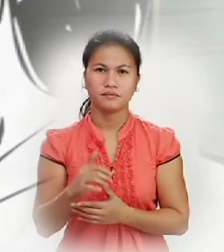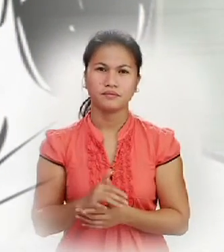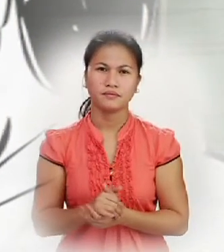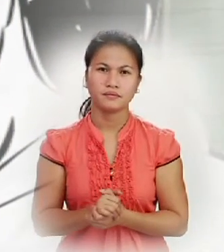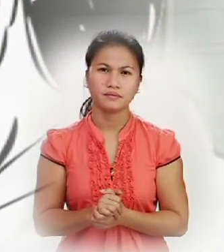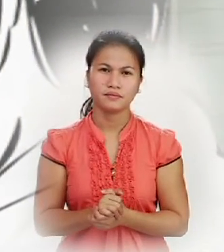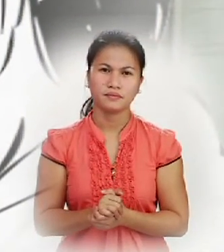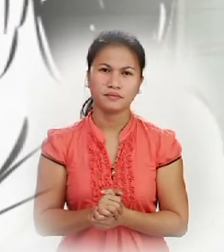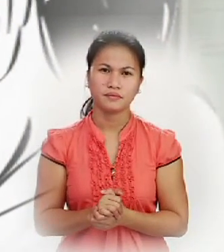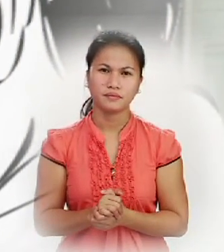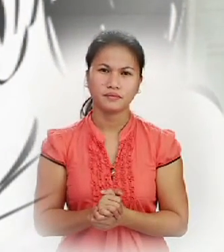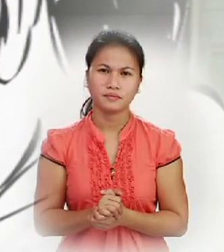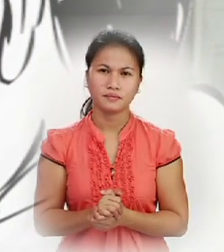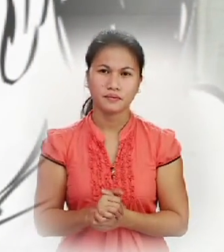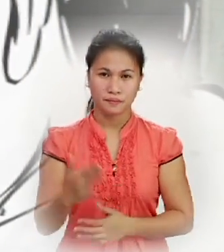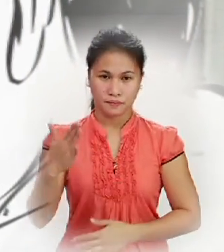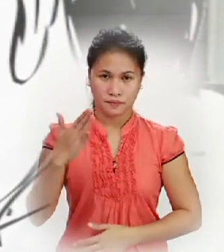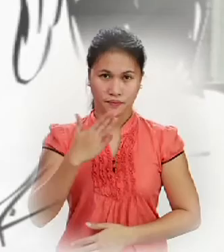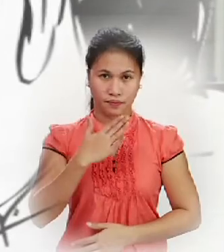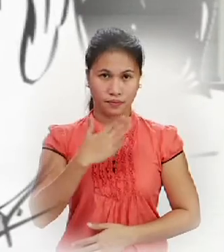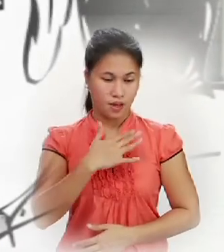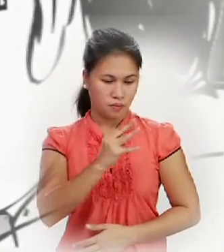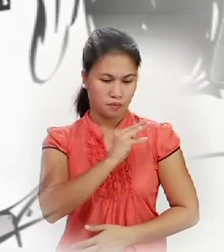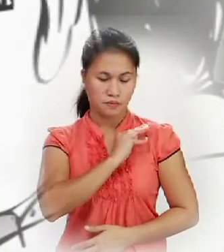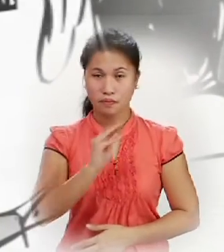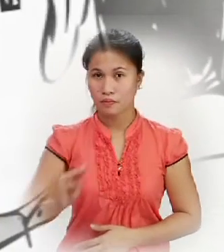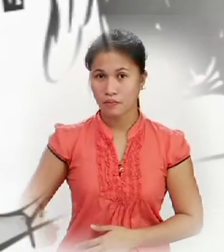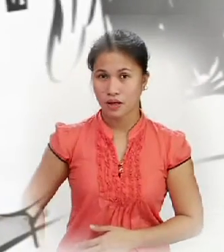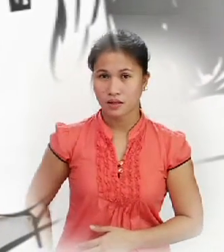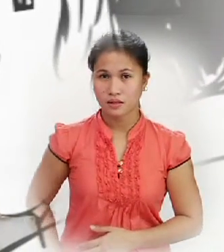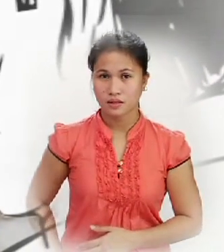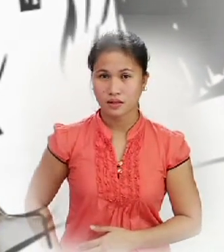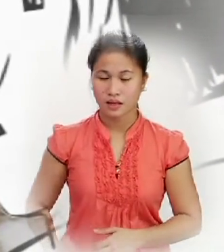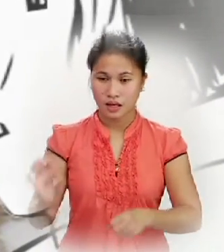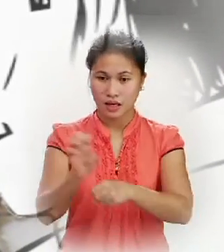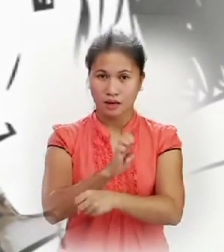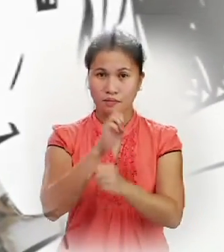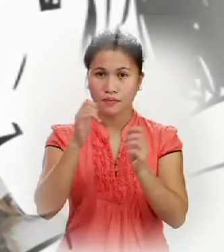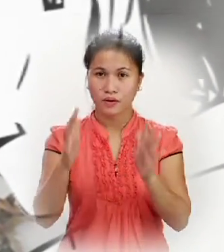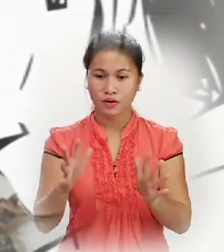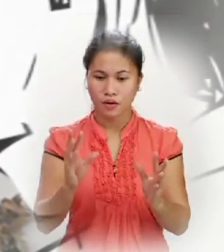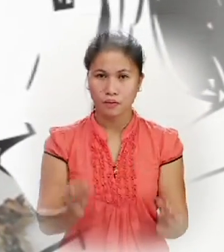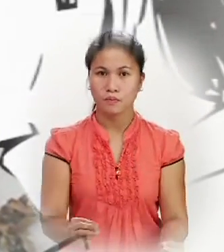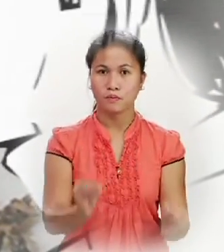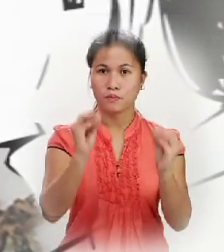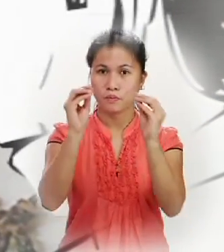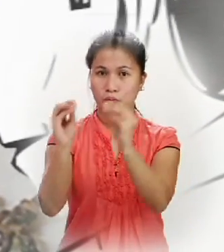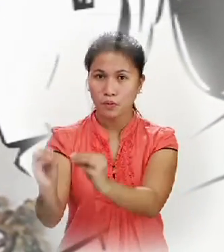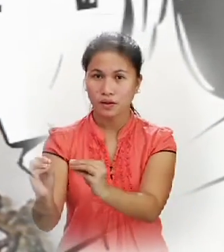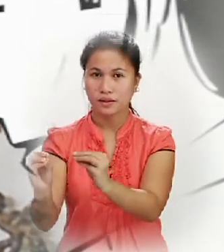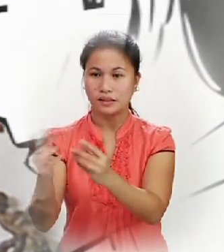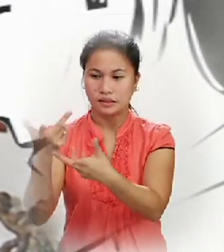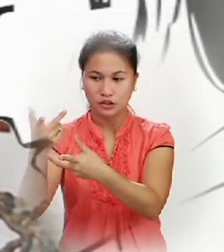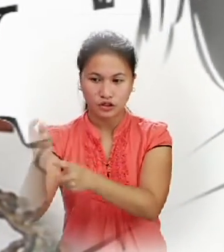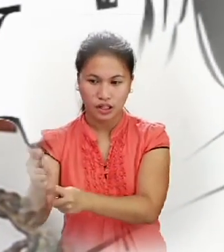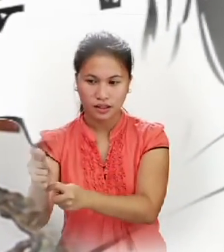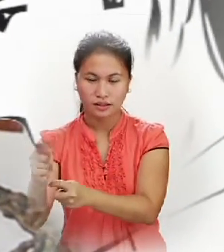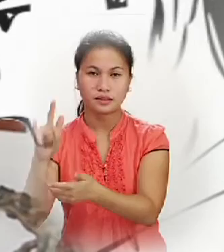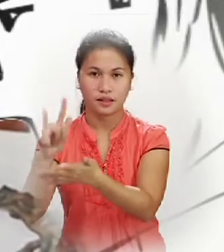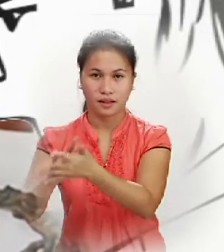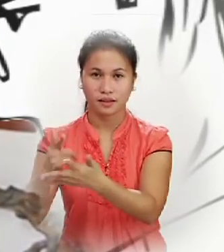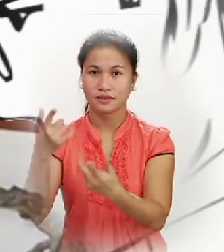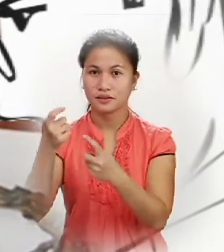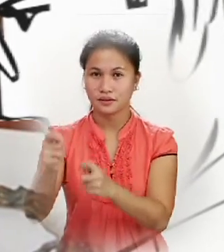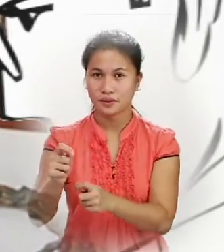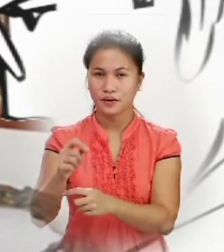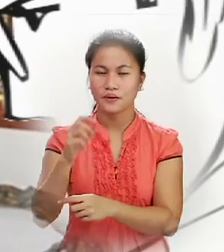My master, my employee, puts his trust in me. And that trust